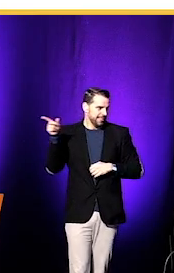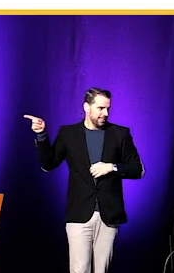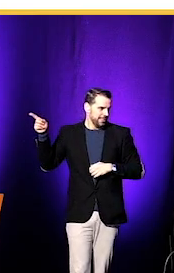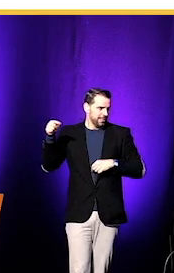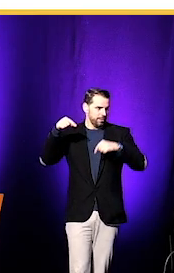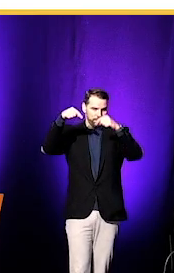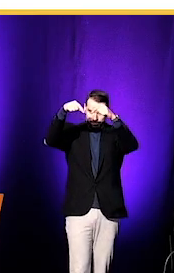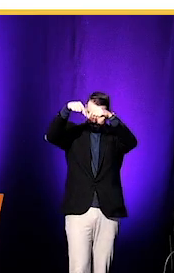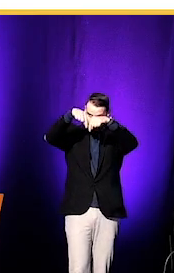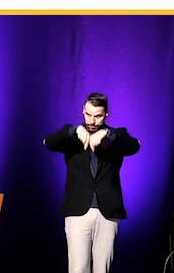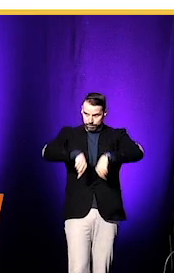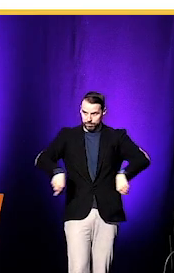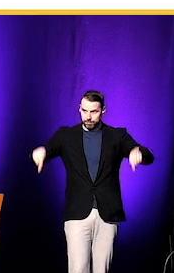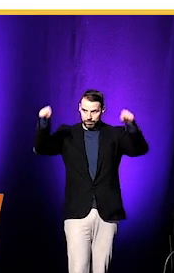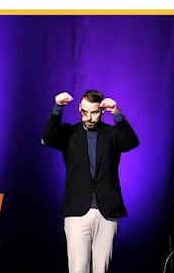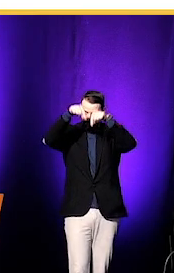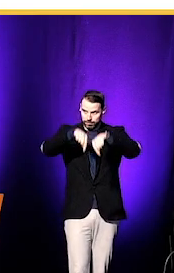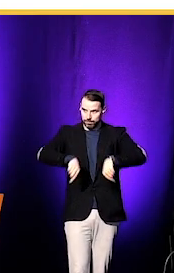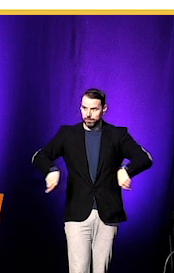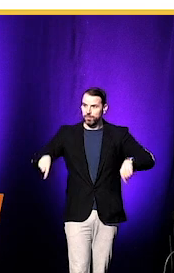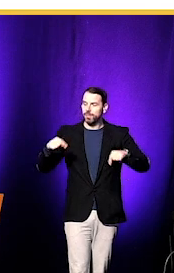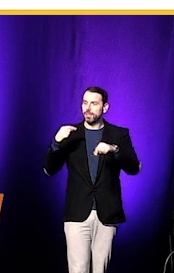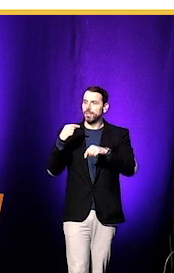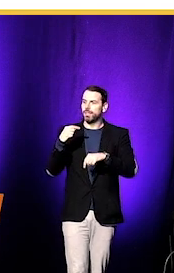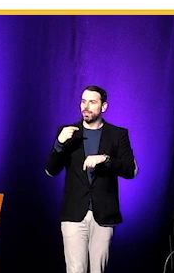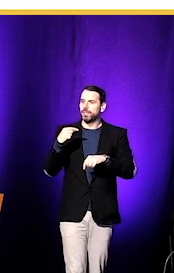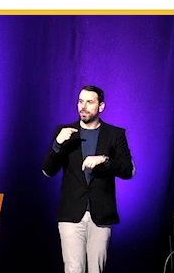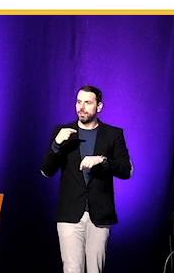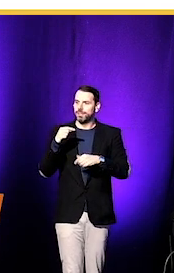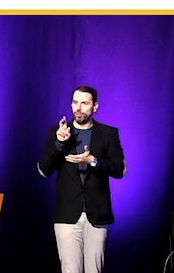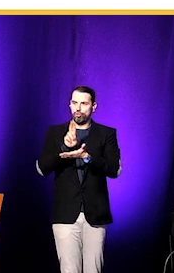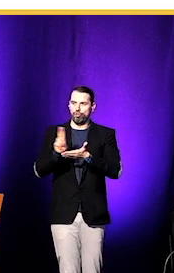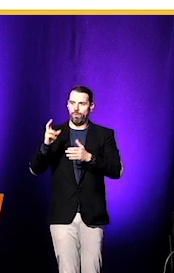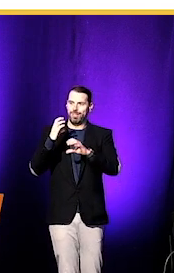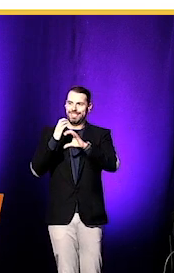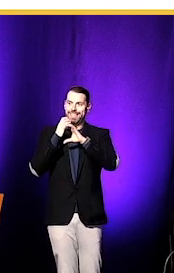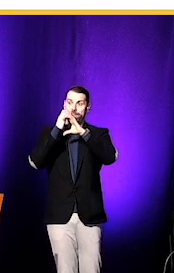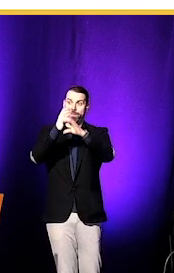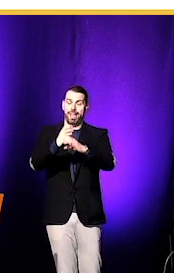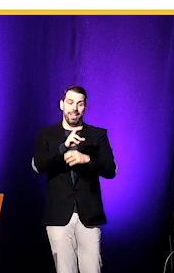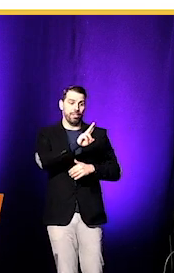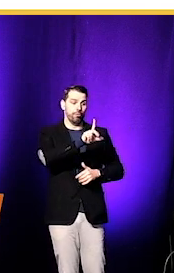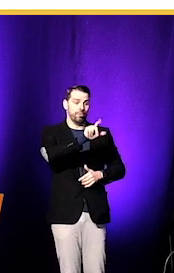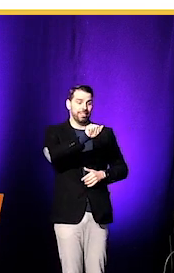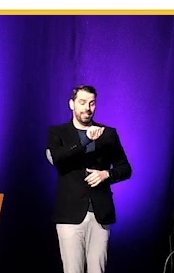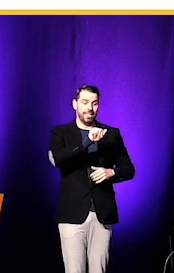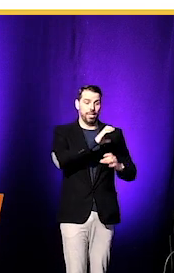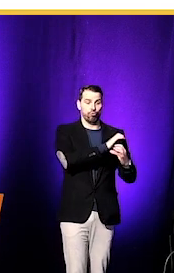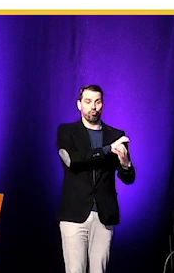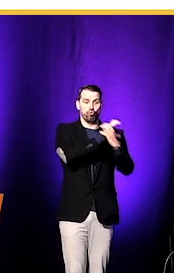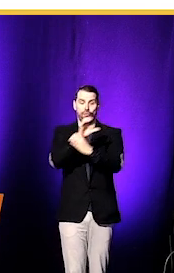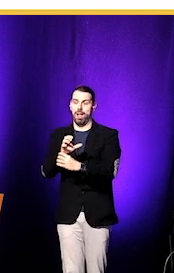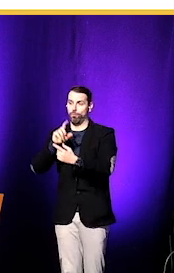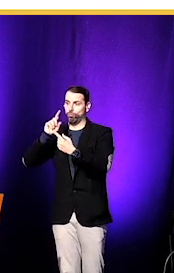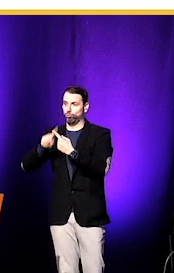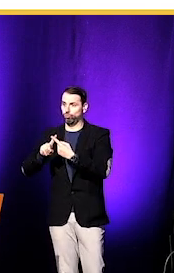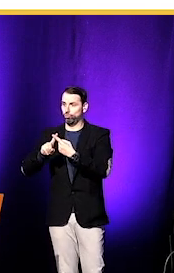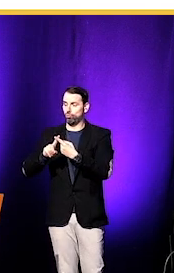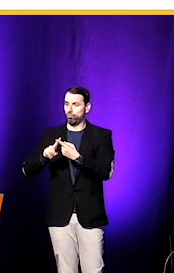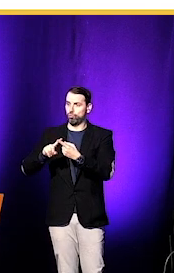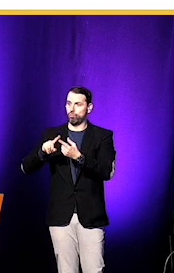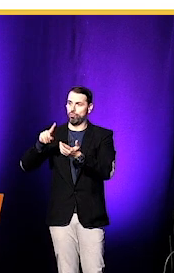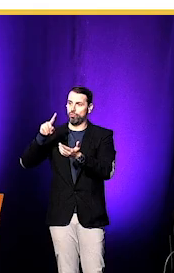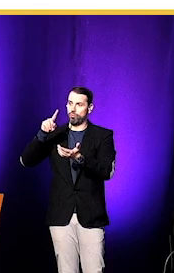traveled in a university van from UCLA to the Laboratory for Comparative Human Cognition, weekly to learn with